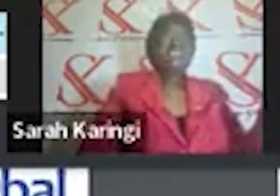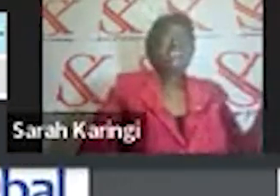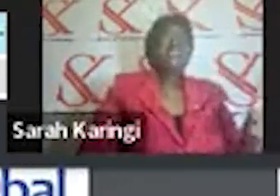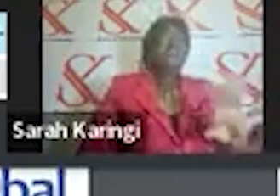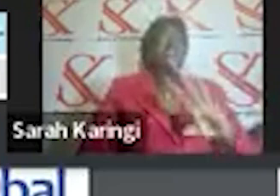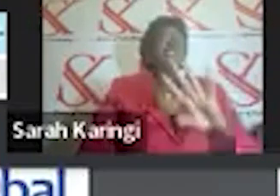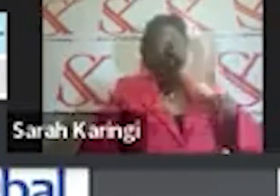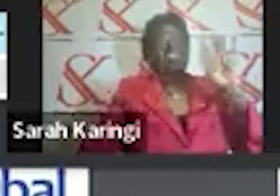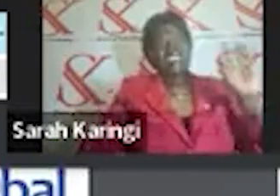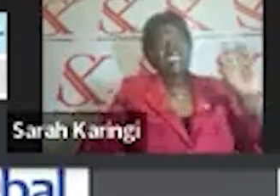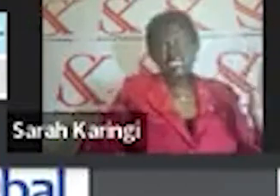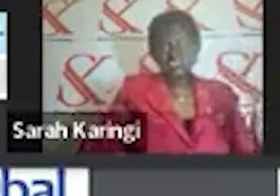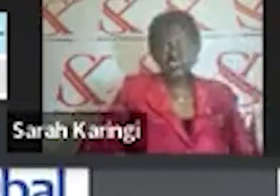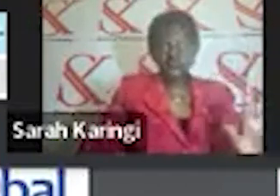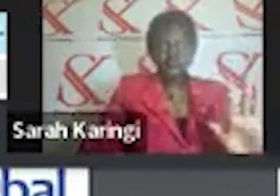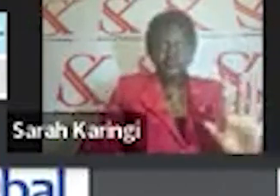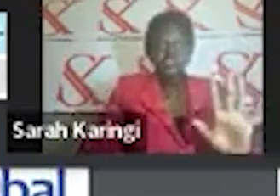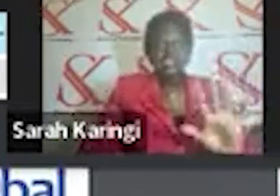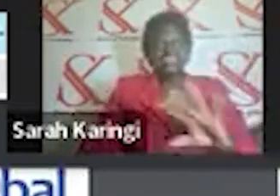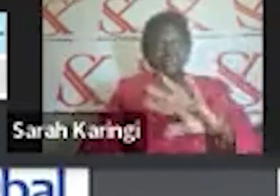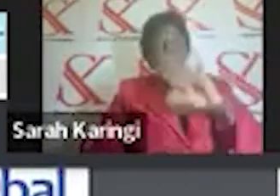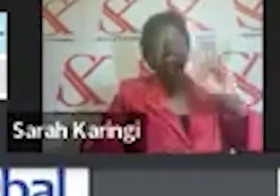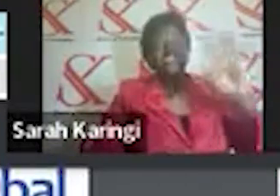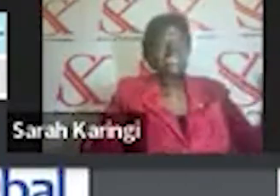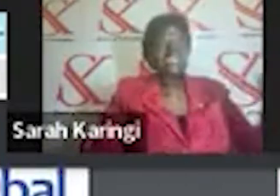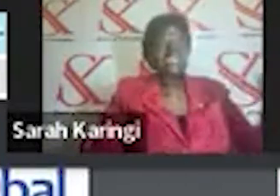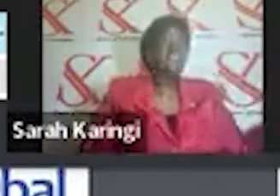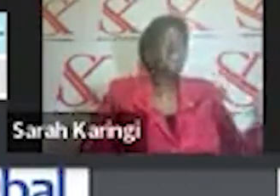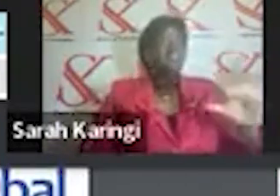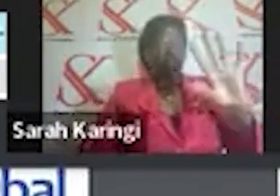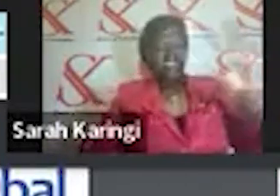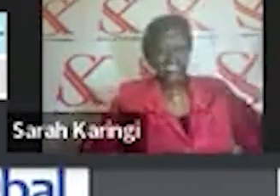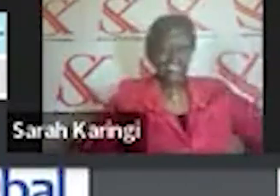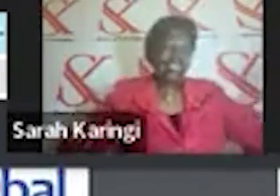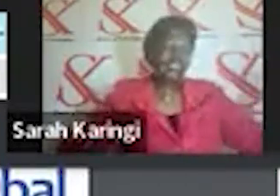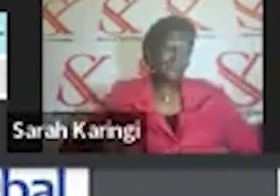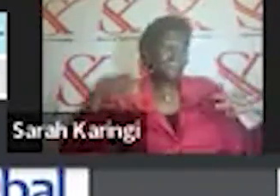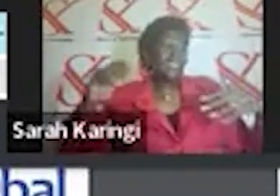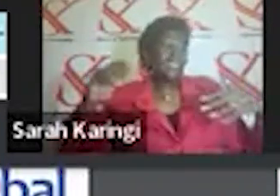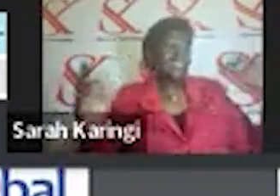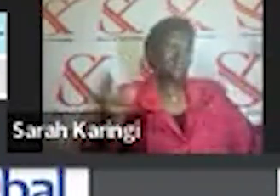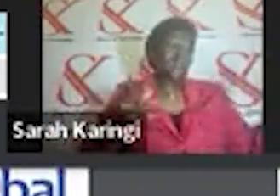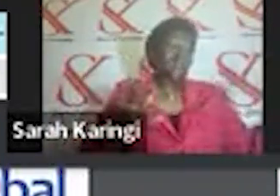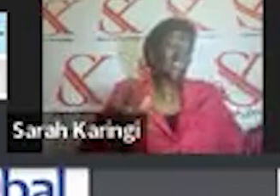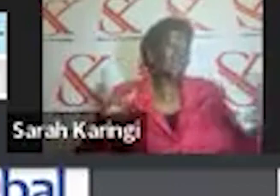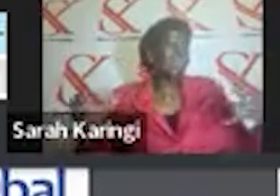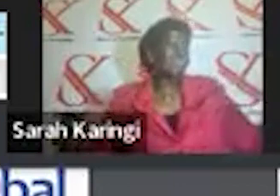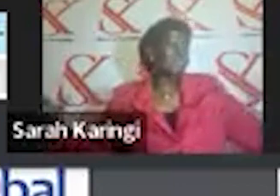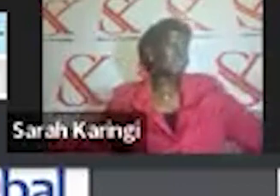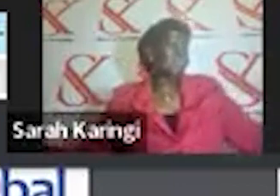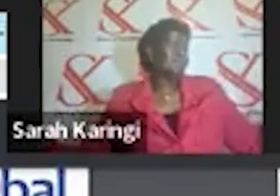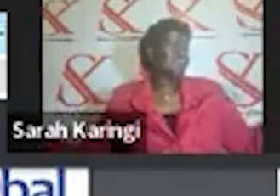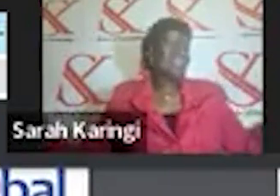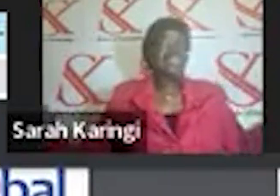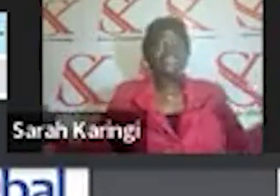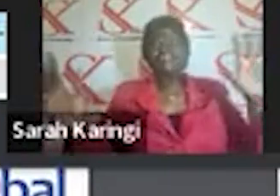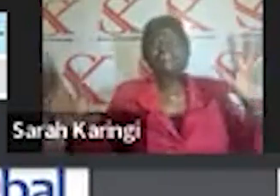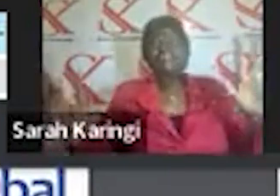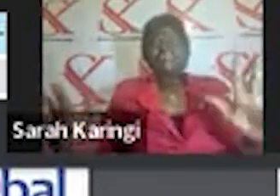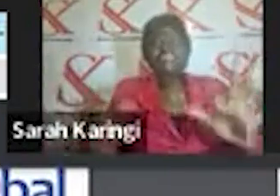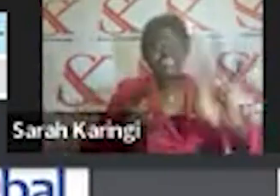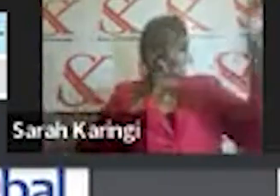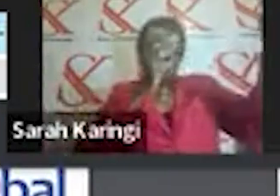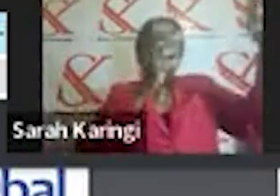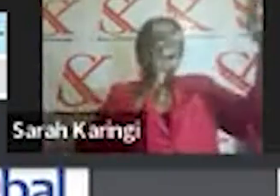was dancing. She was working for a certain NGO. And she went dancing. She got very high and she was dancing in a very weird way. She was lifting her